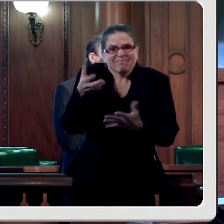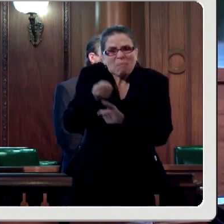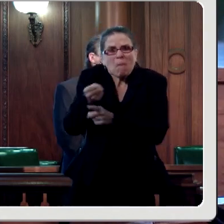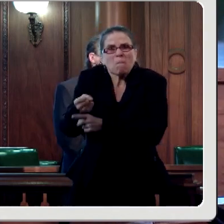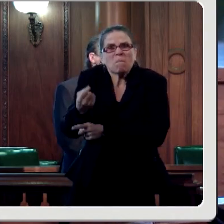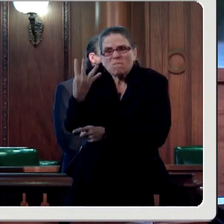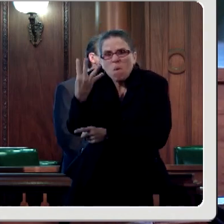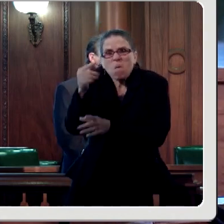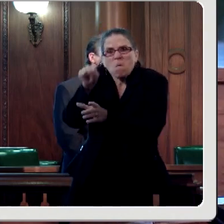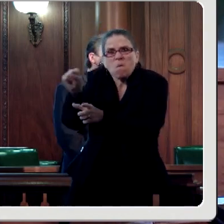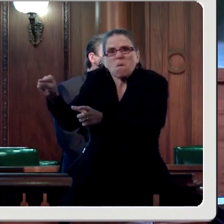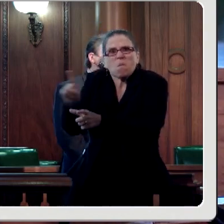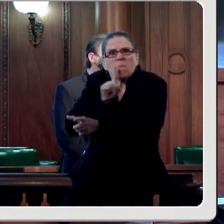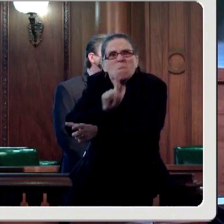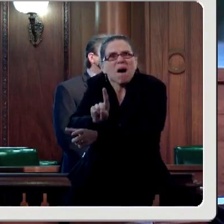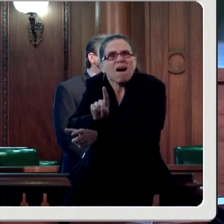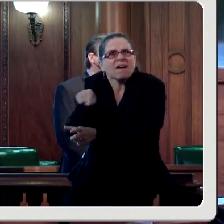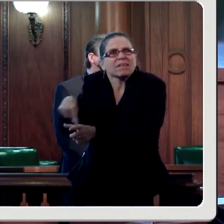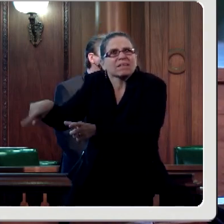cases, those